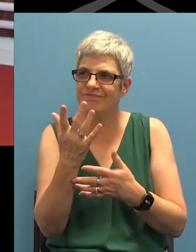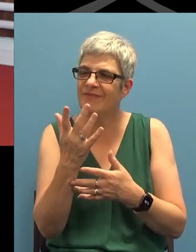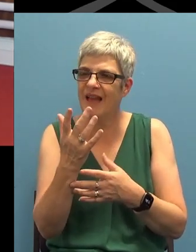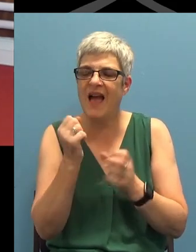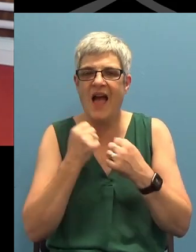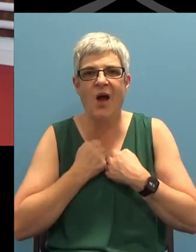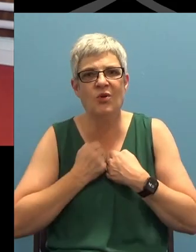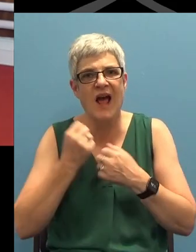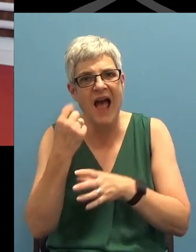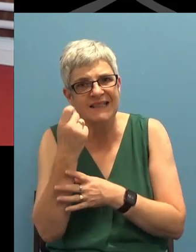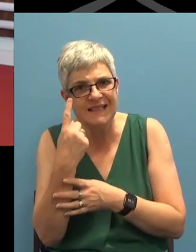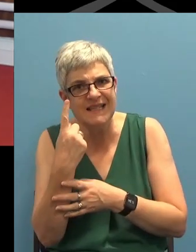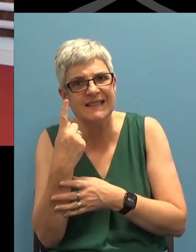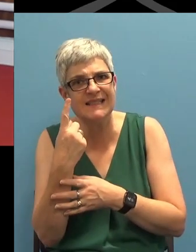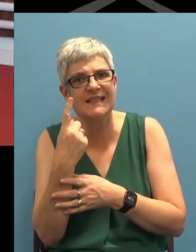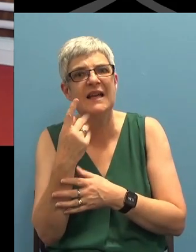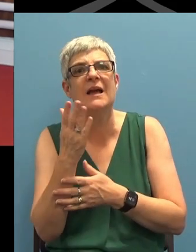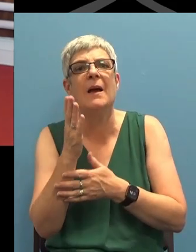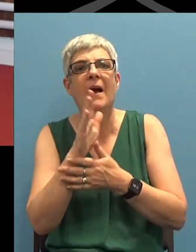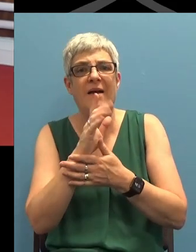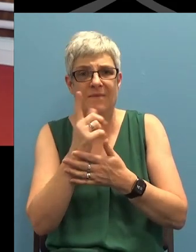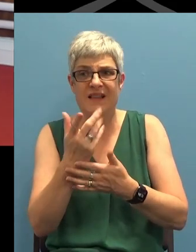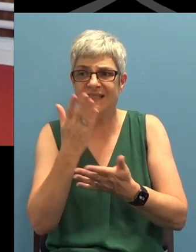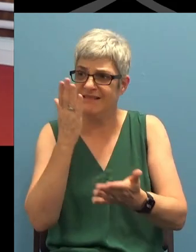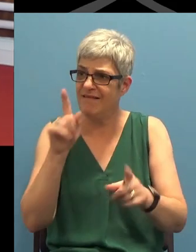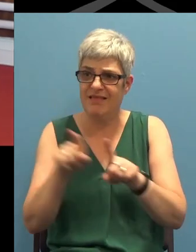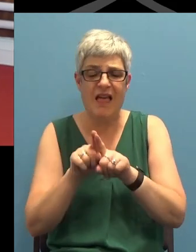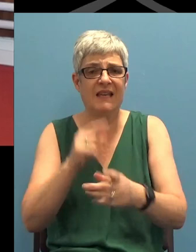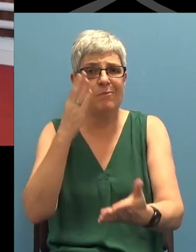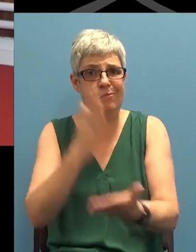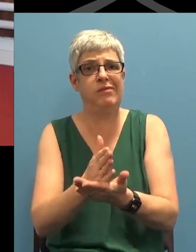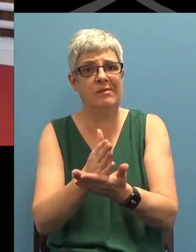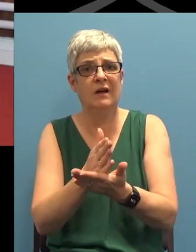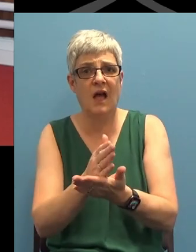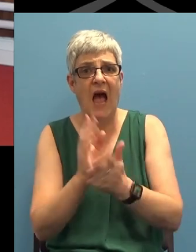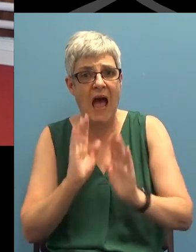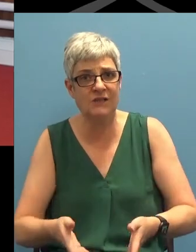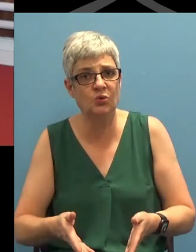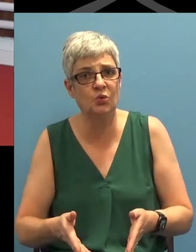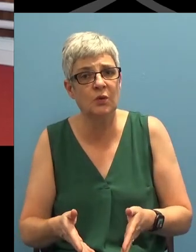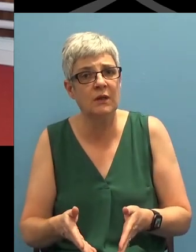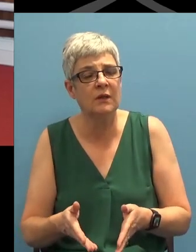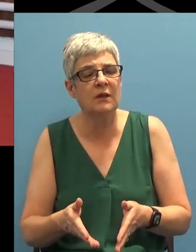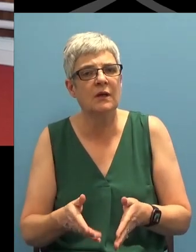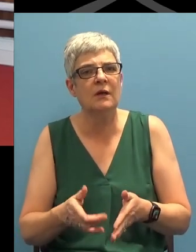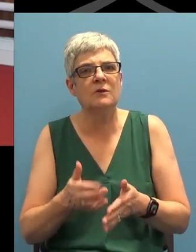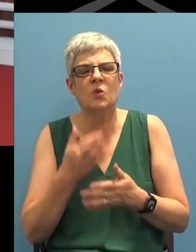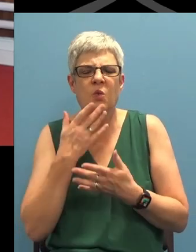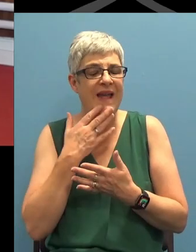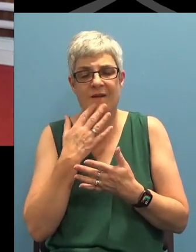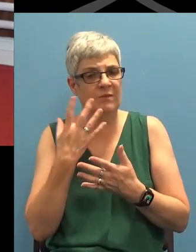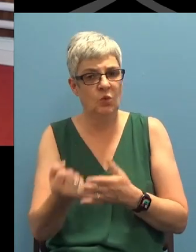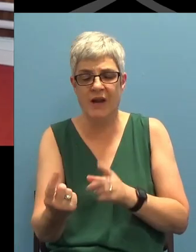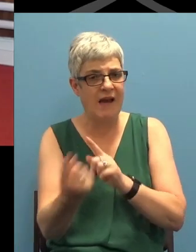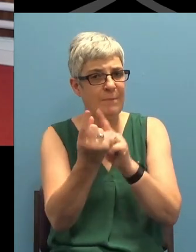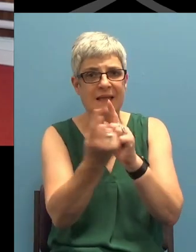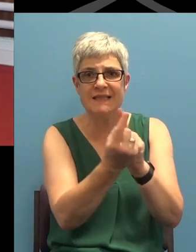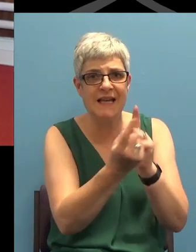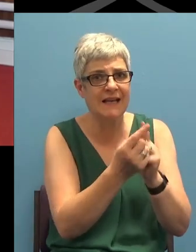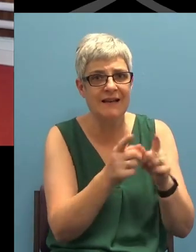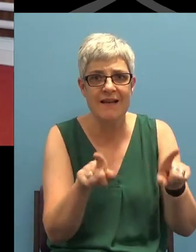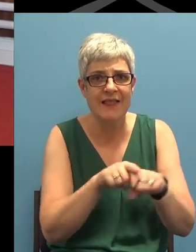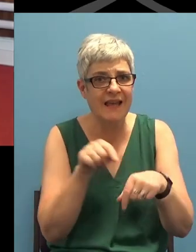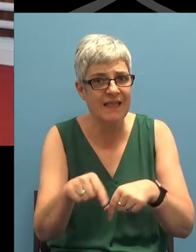that gathering, to be the be-all and the end-all. So when we've not been having the meeting like that, that becomes